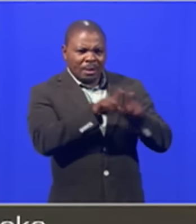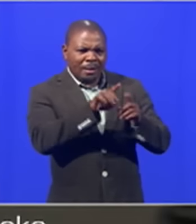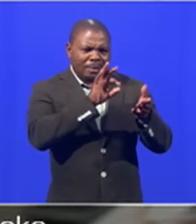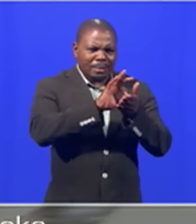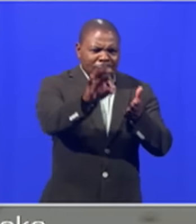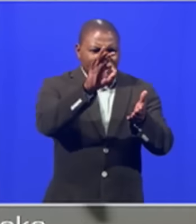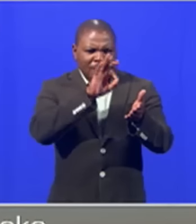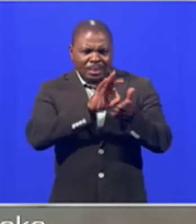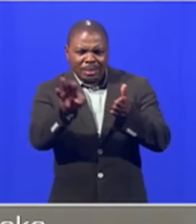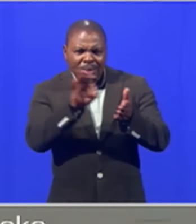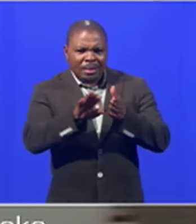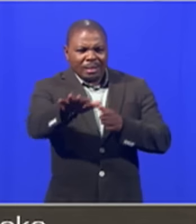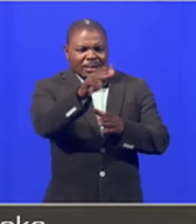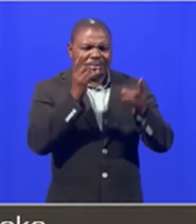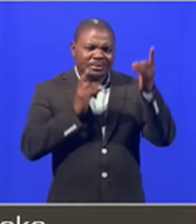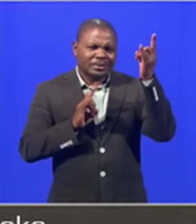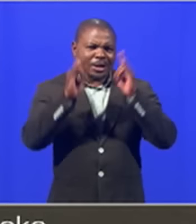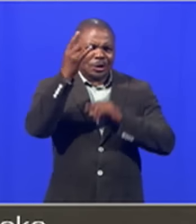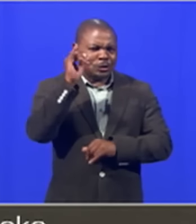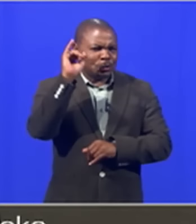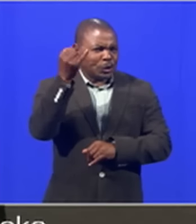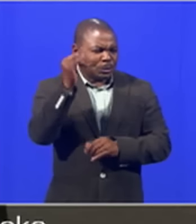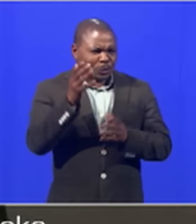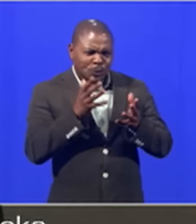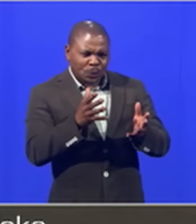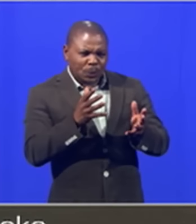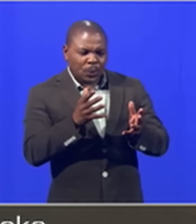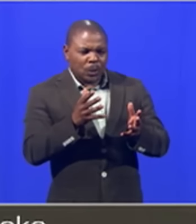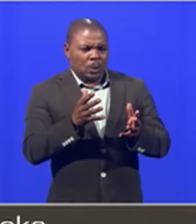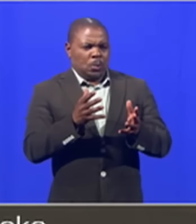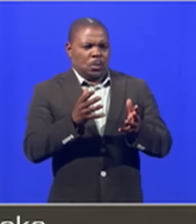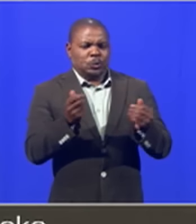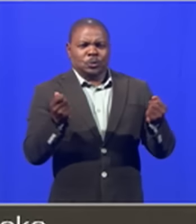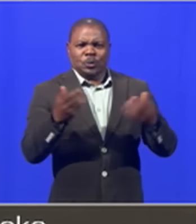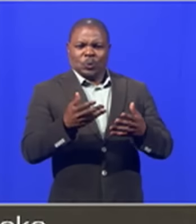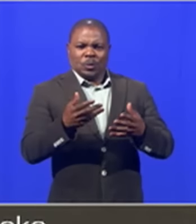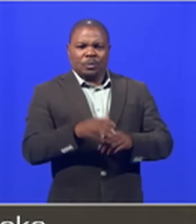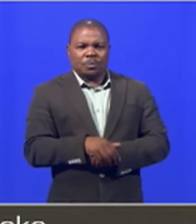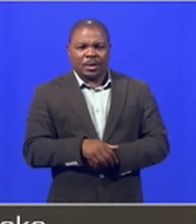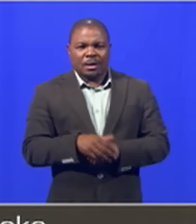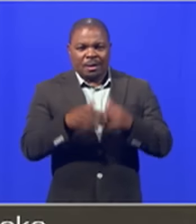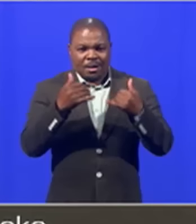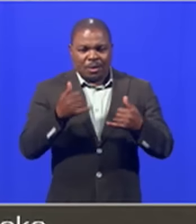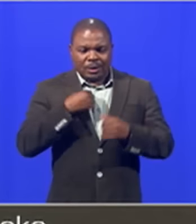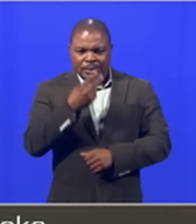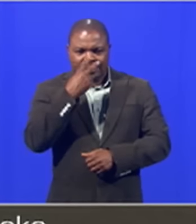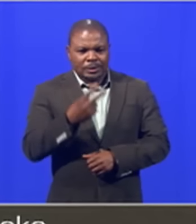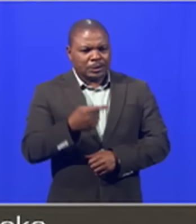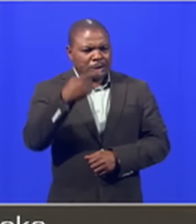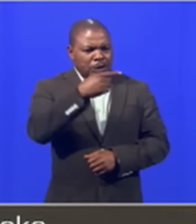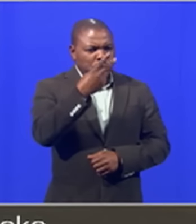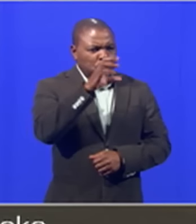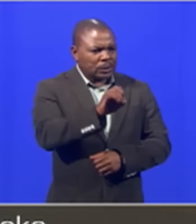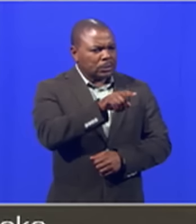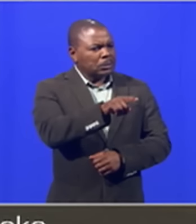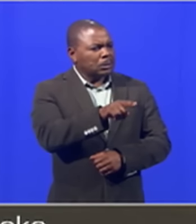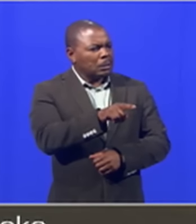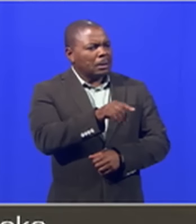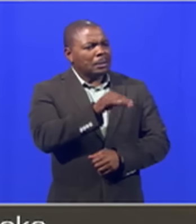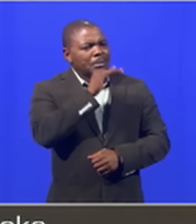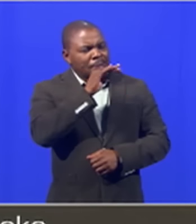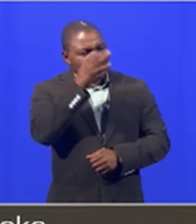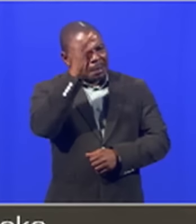phepafatsa lefelo la toropo kgolo ya Johannesburg ba bona fela jaanong ka G20 gore ruri